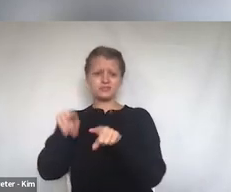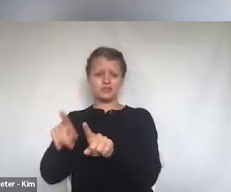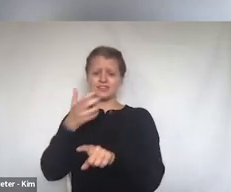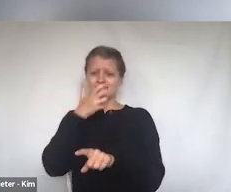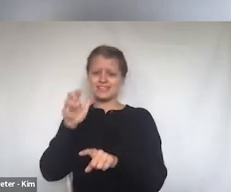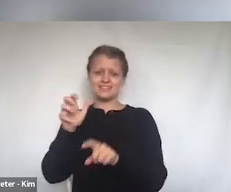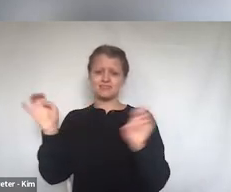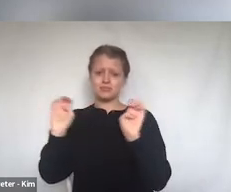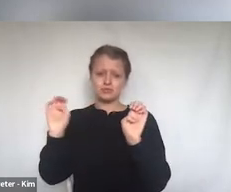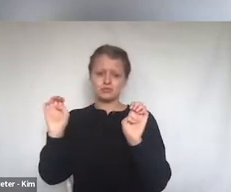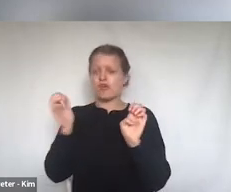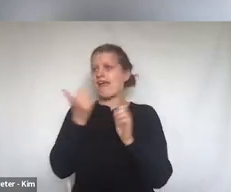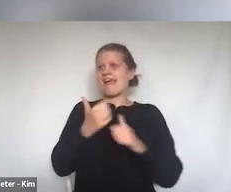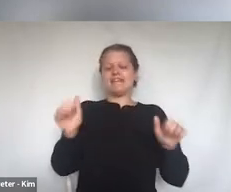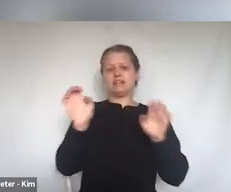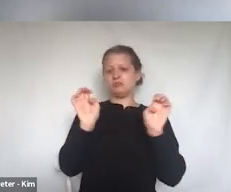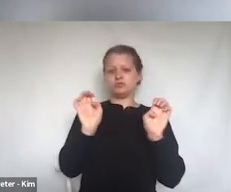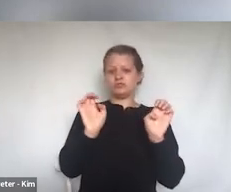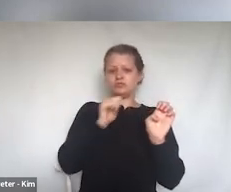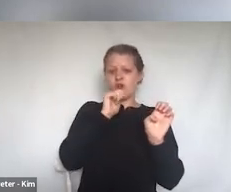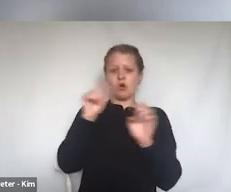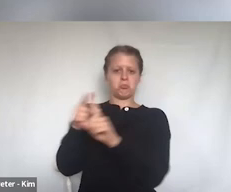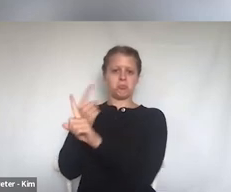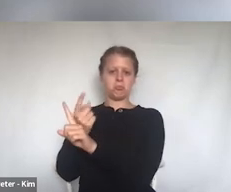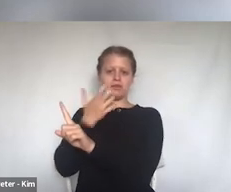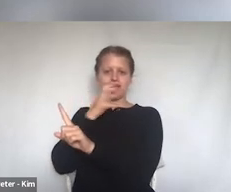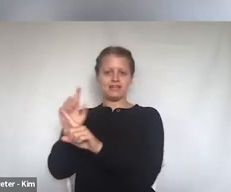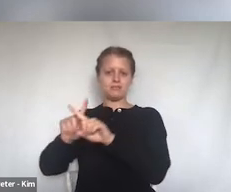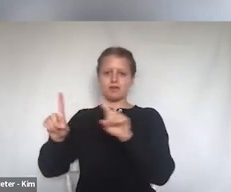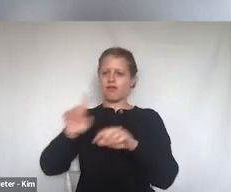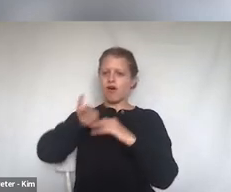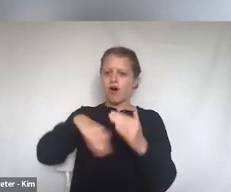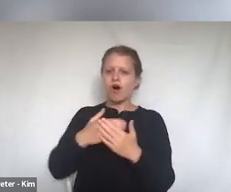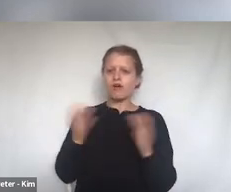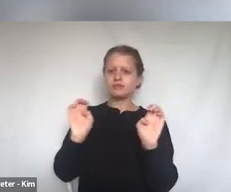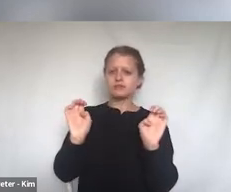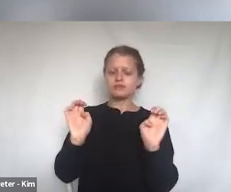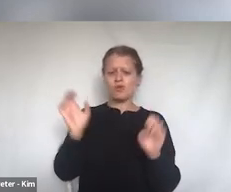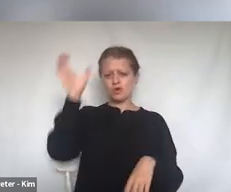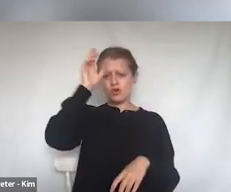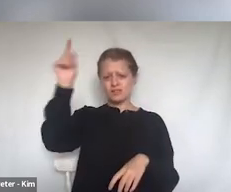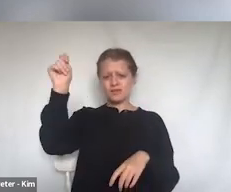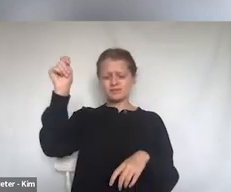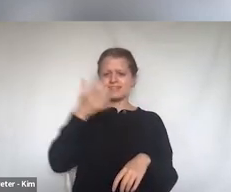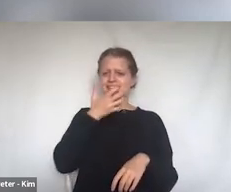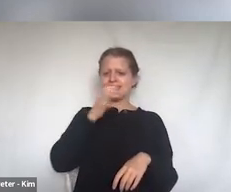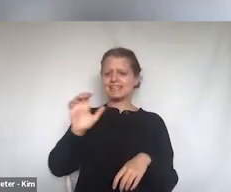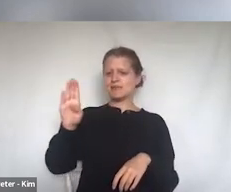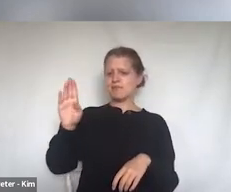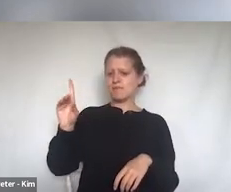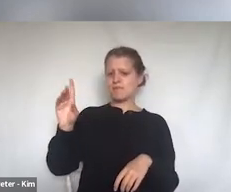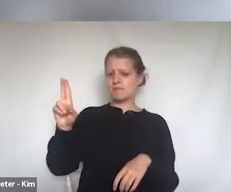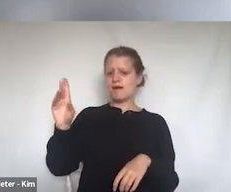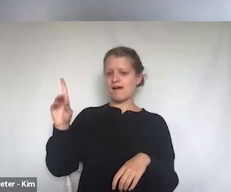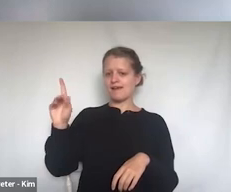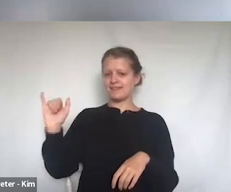type of emergency, really. I love the concept of having a heat buddy. Sarah, can you